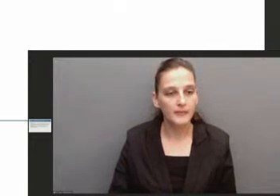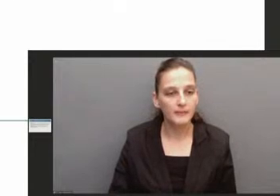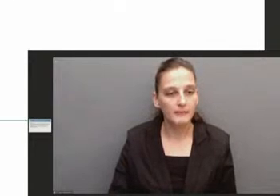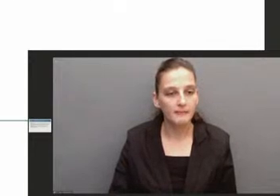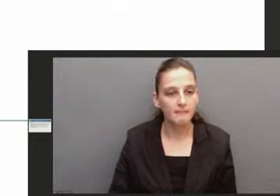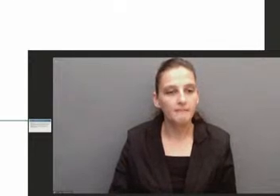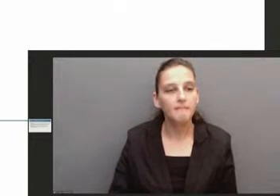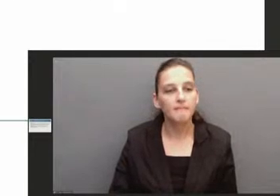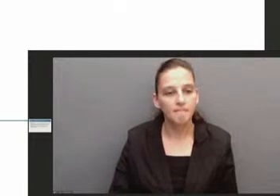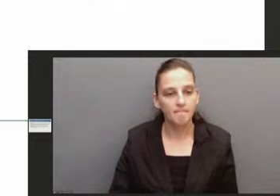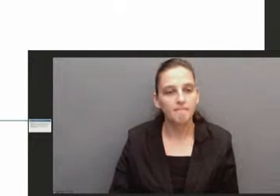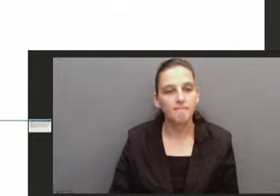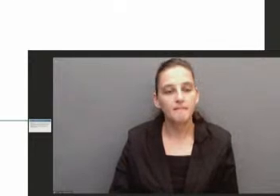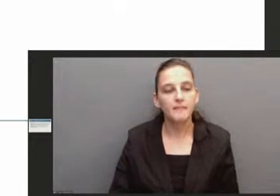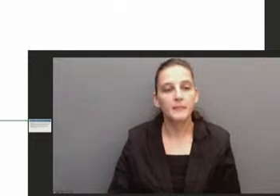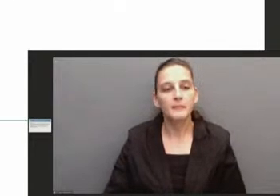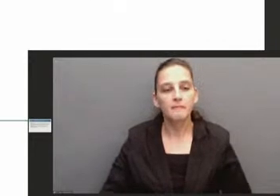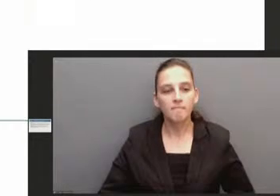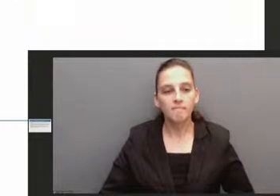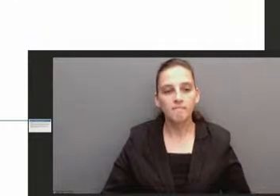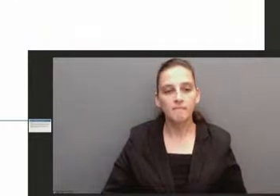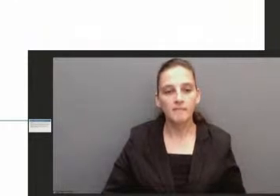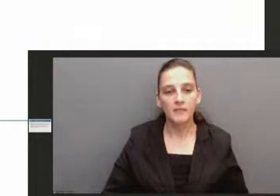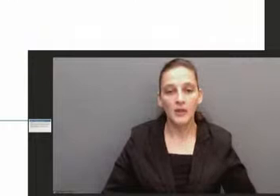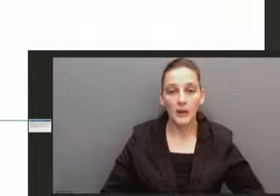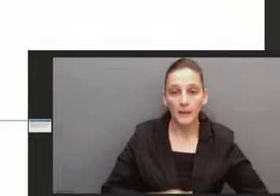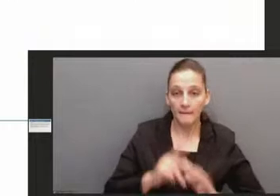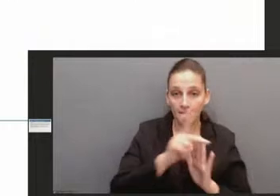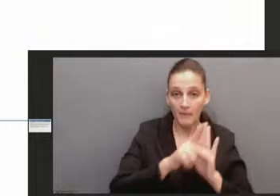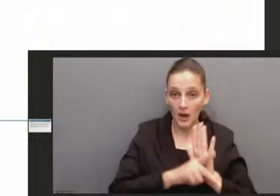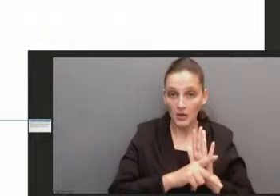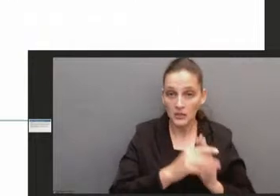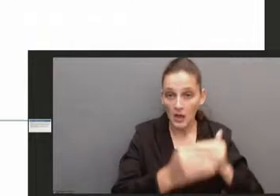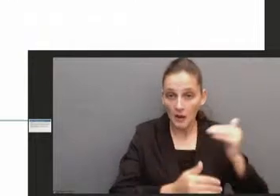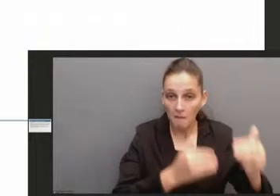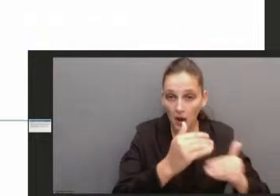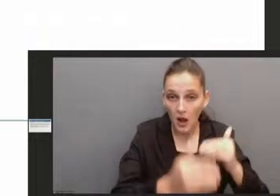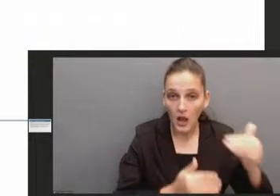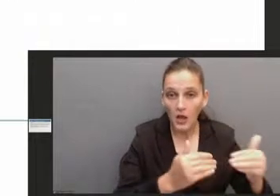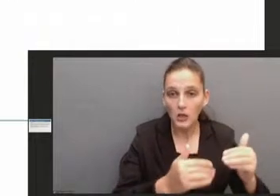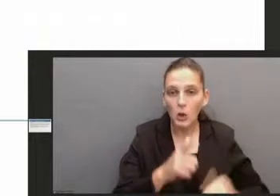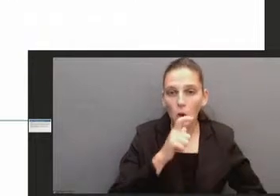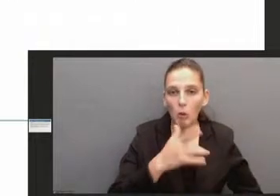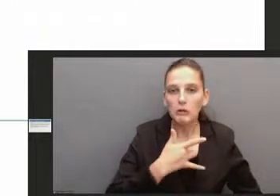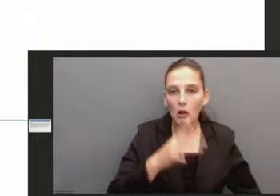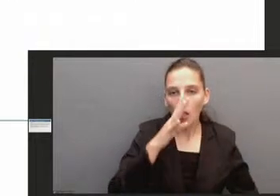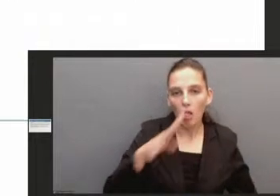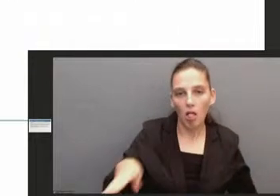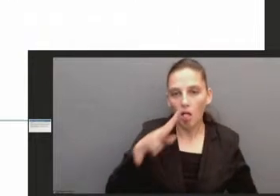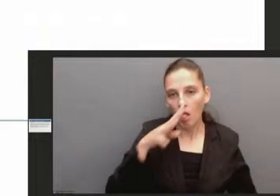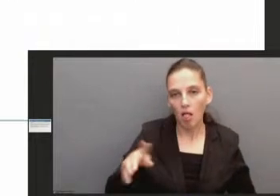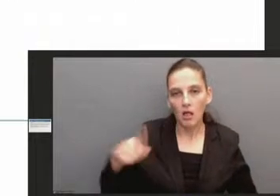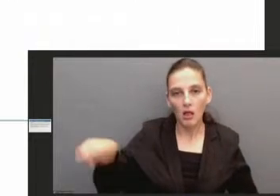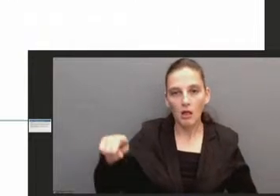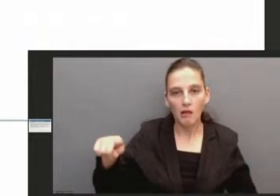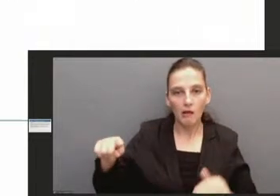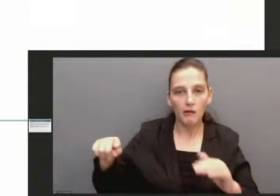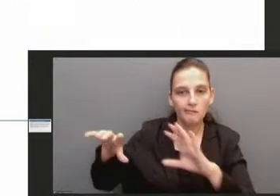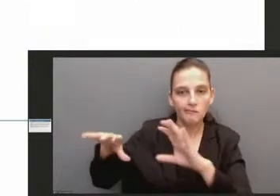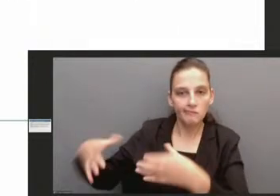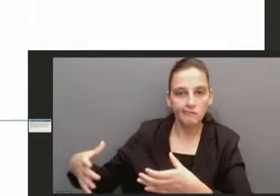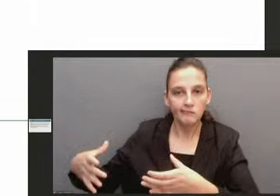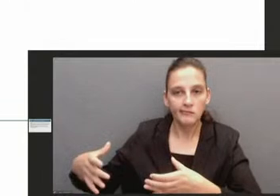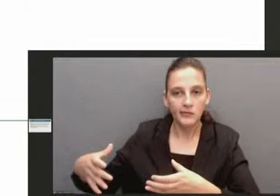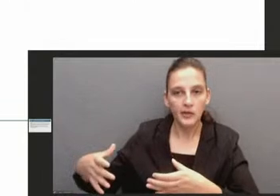the examination and correction of policies and processes that neglect the disenfranchised populations that are not in